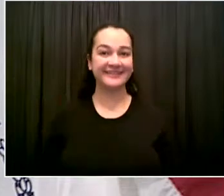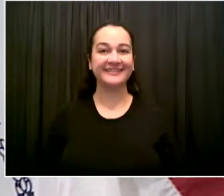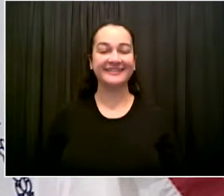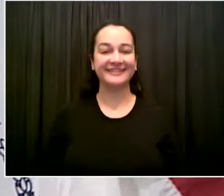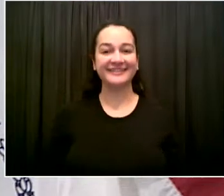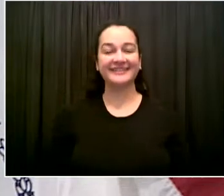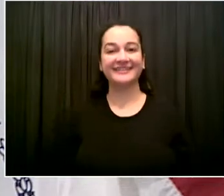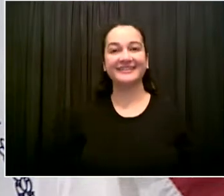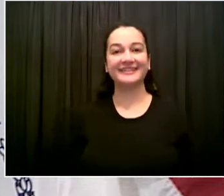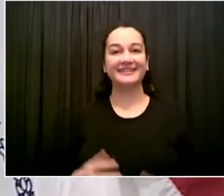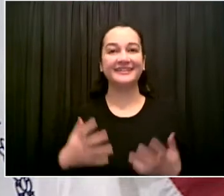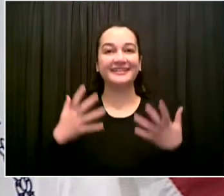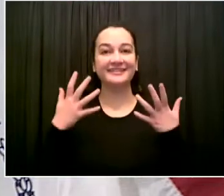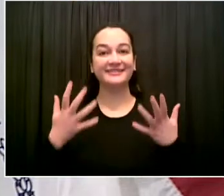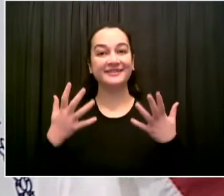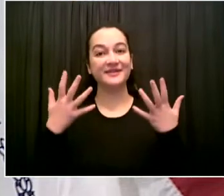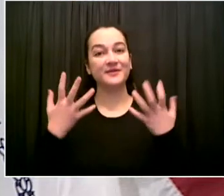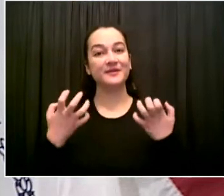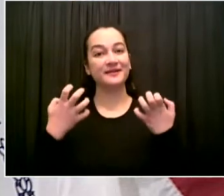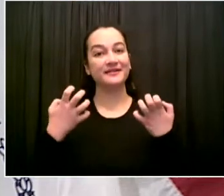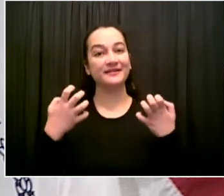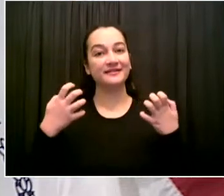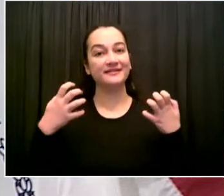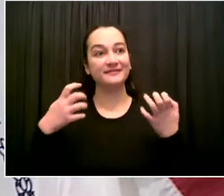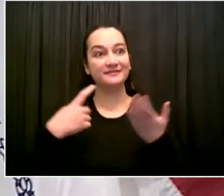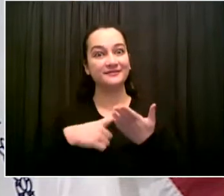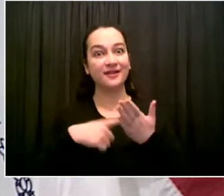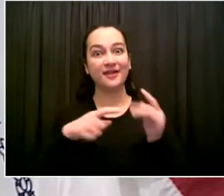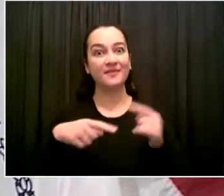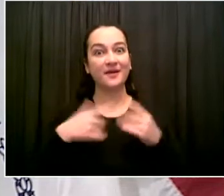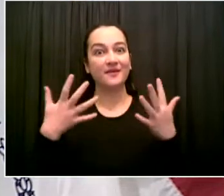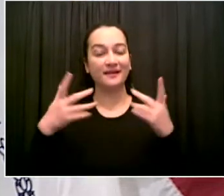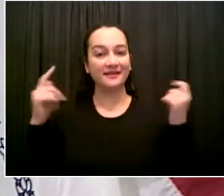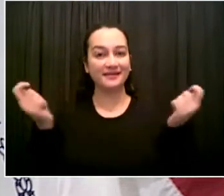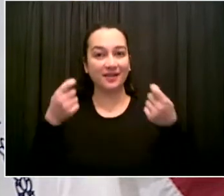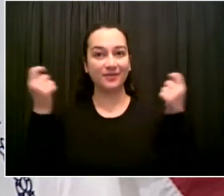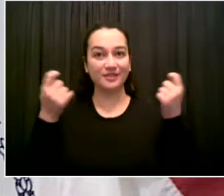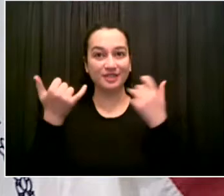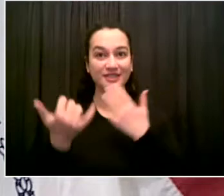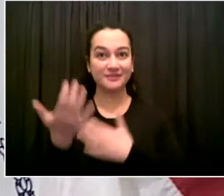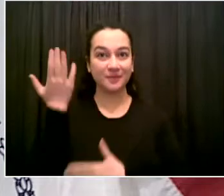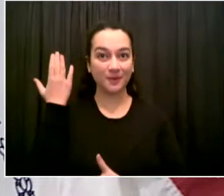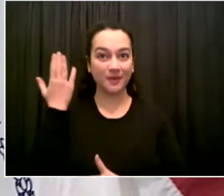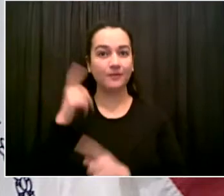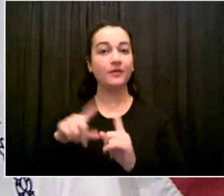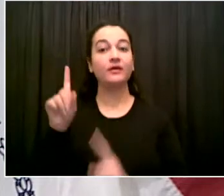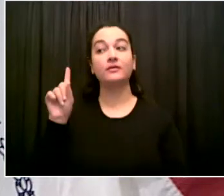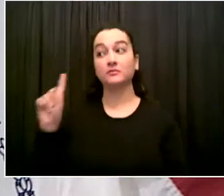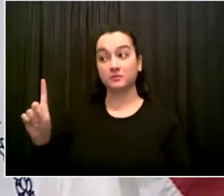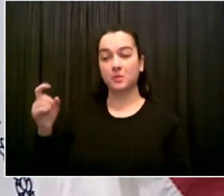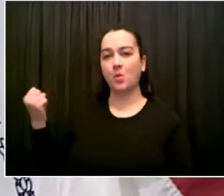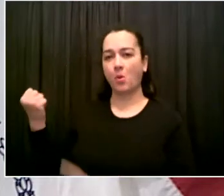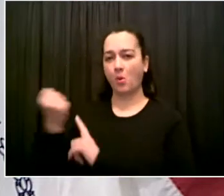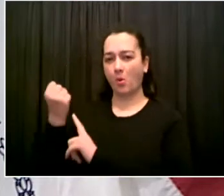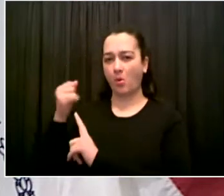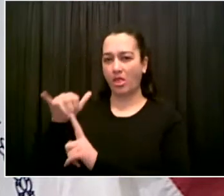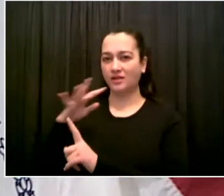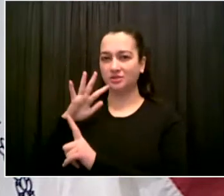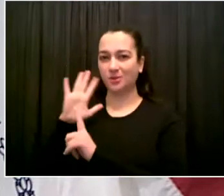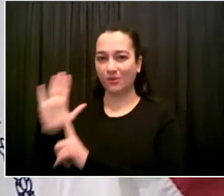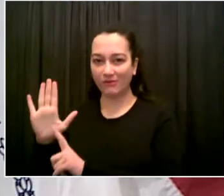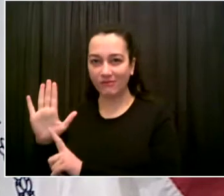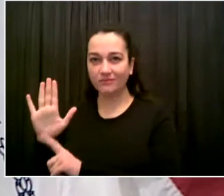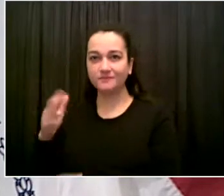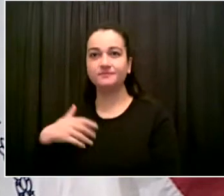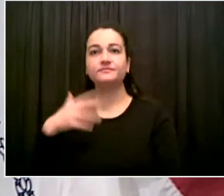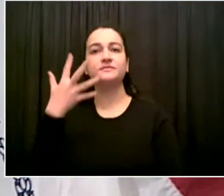very powerful and filled with hope. But before I get into that, I've got to talk about something really troubling and something I